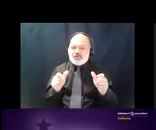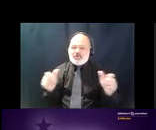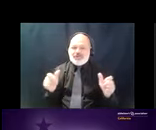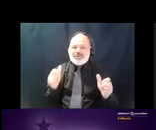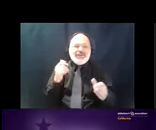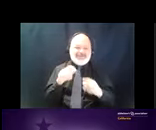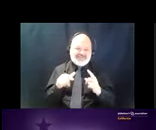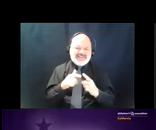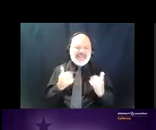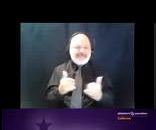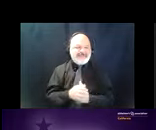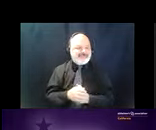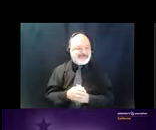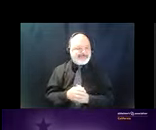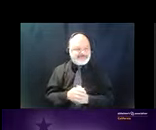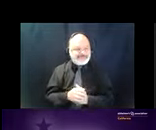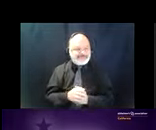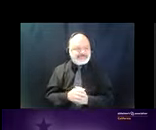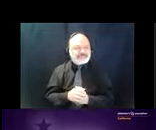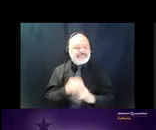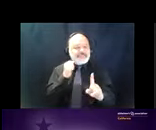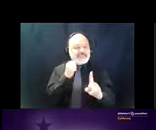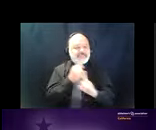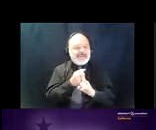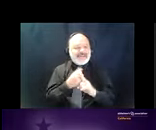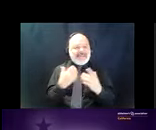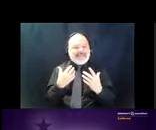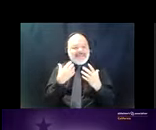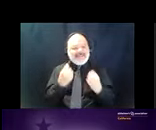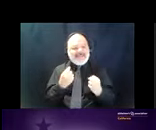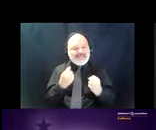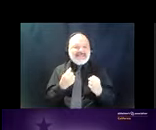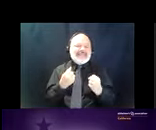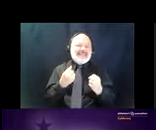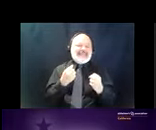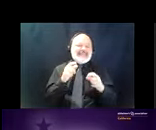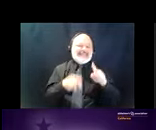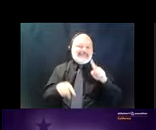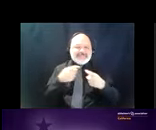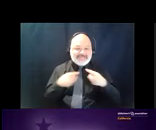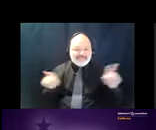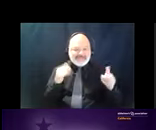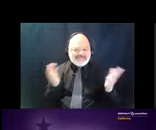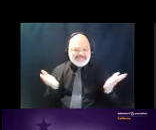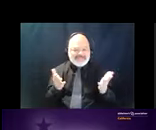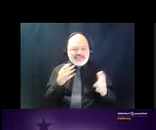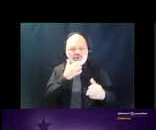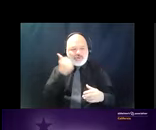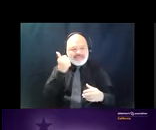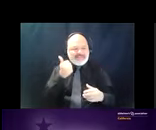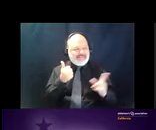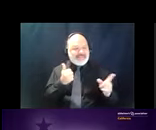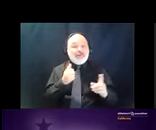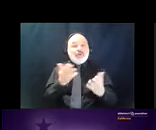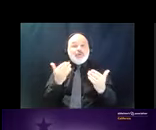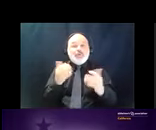grows. Next slide. Impact on health disparities in the older community. So despite decades of research and calls to action